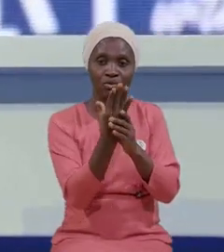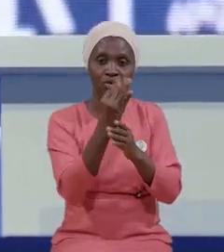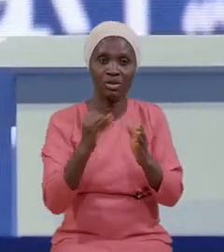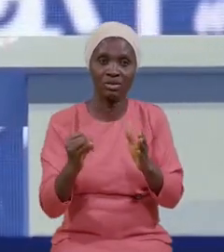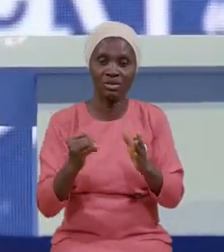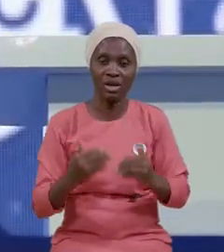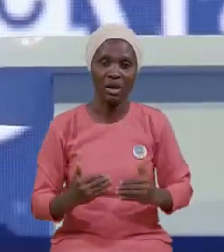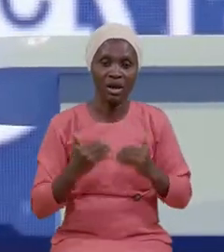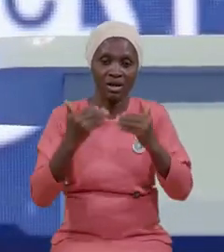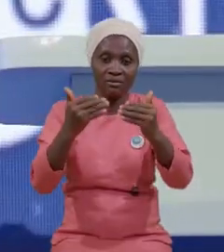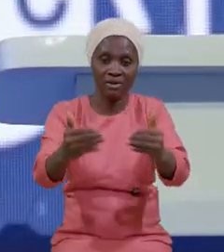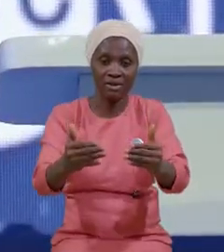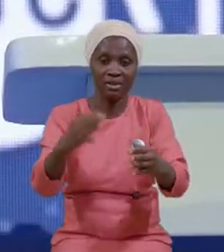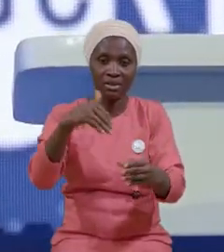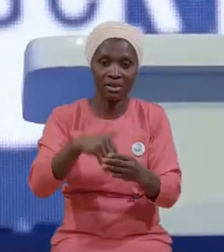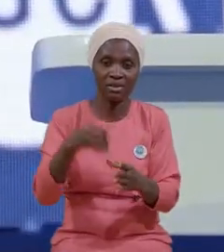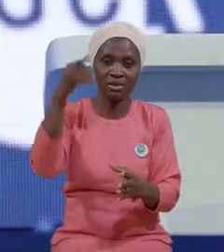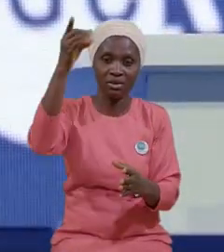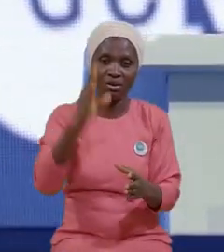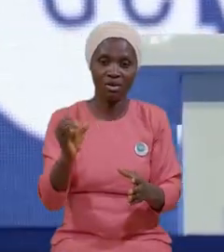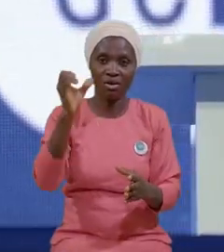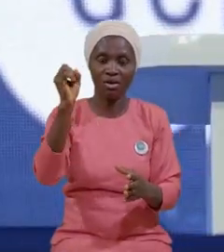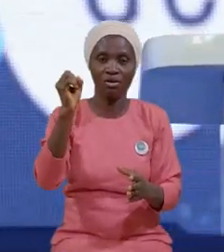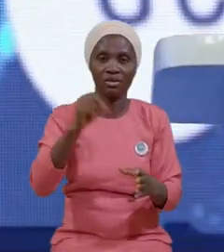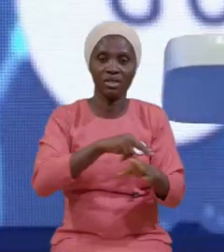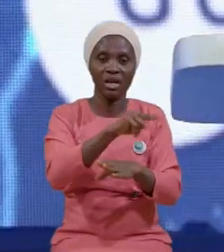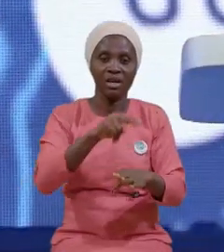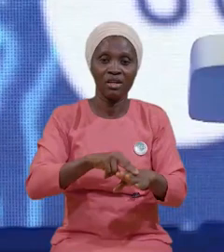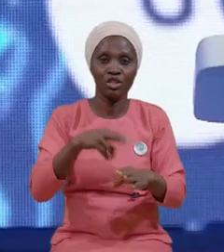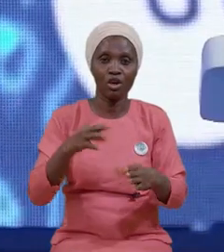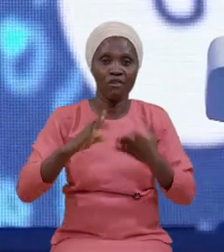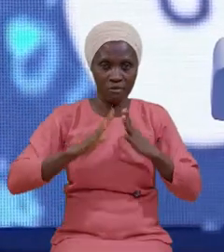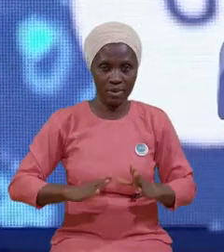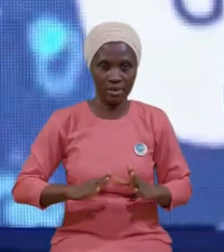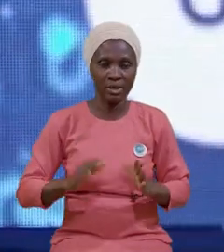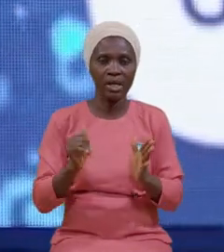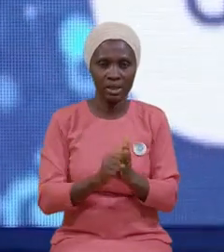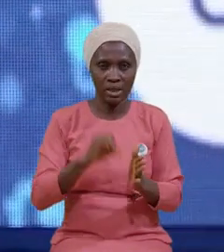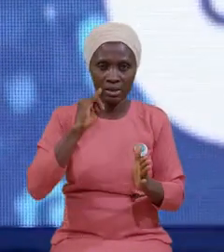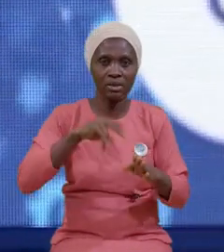That's the nature of God. Anyone that comes near God,